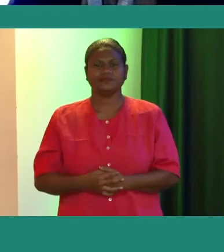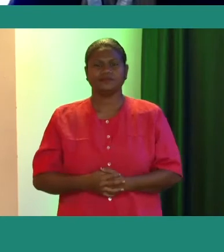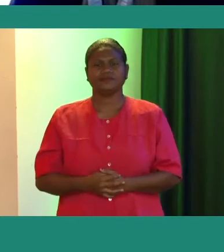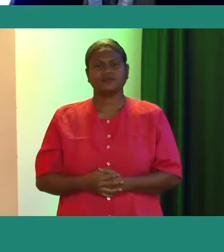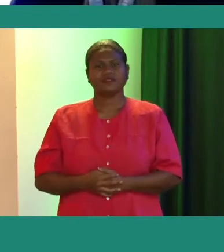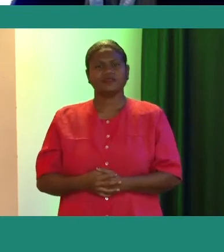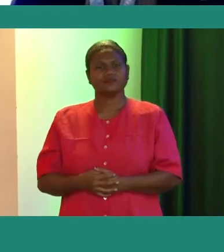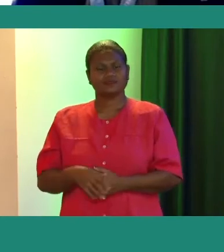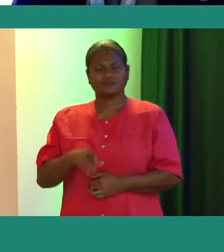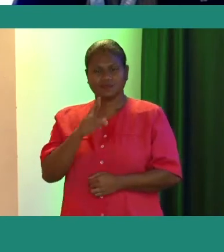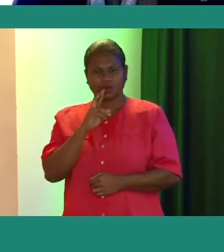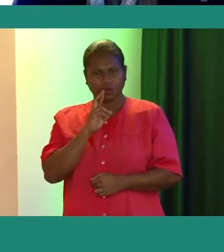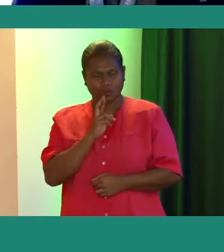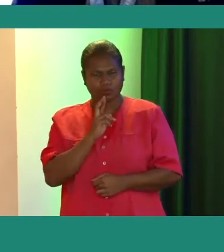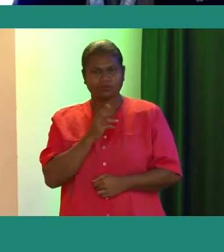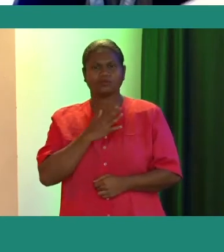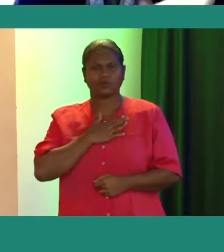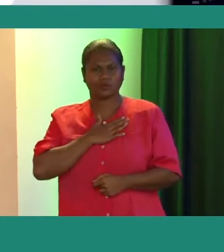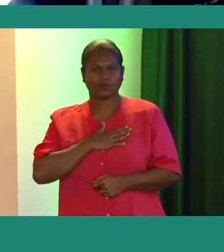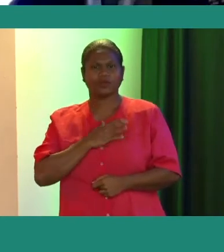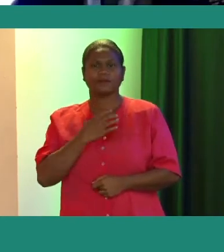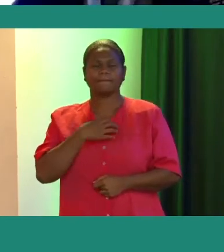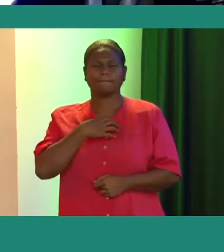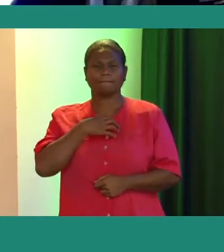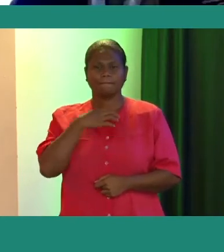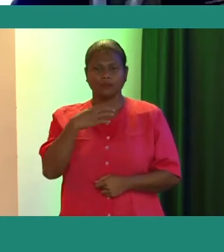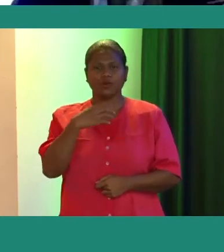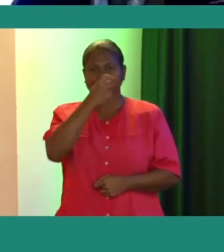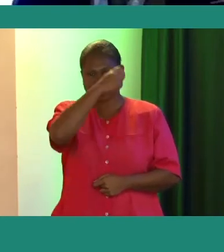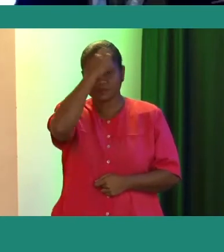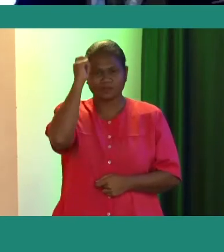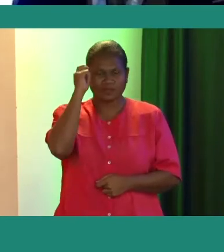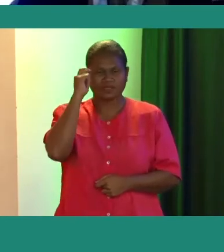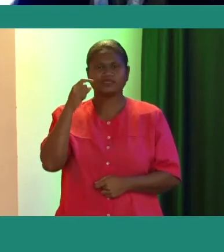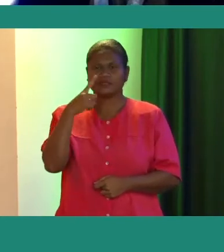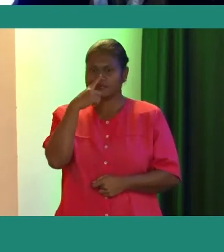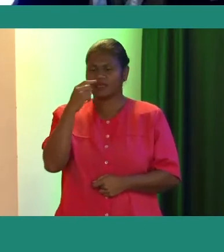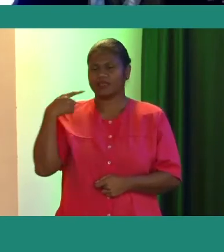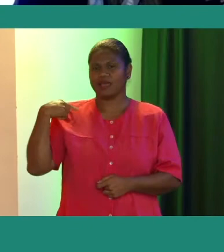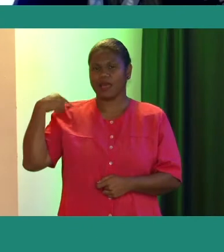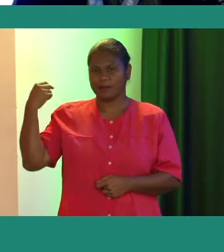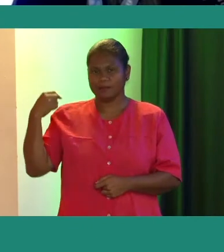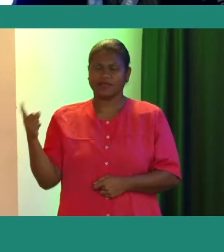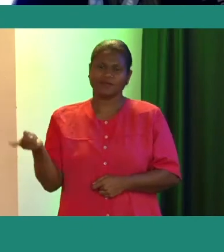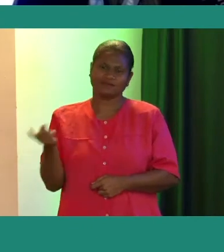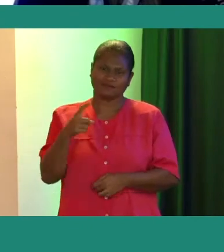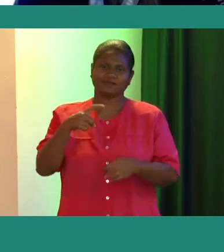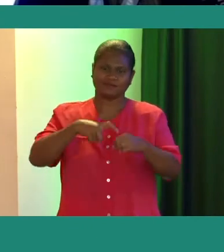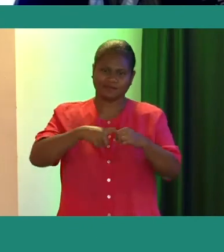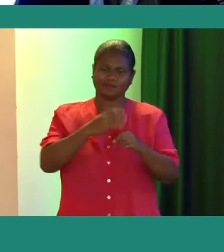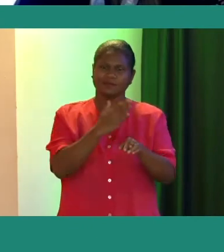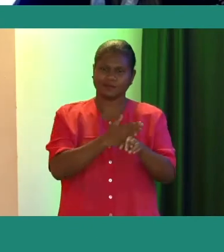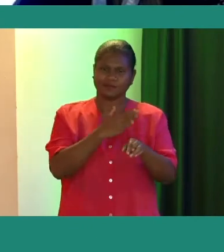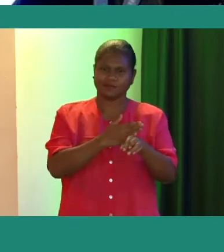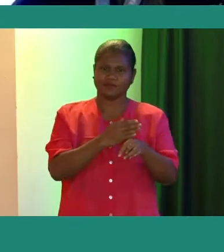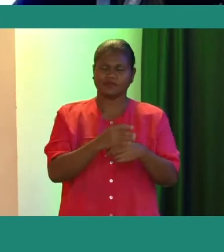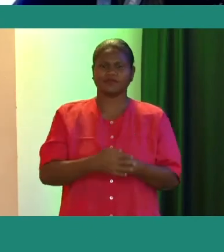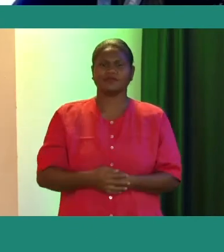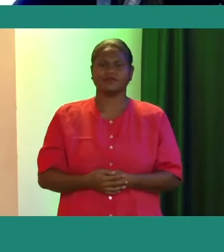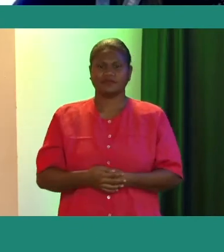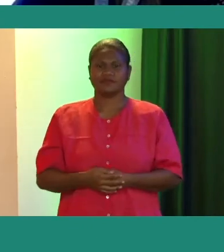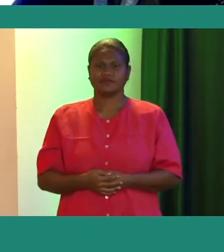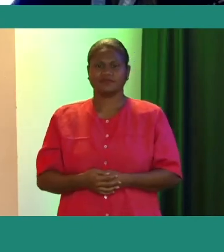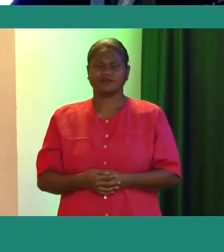And hopefully women do get more opportunities to apply for those positions and are given those positions based on their talent